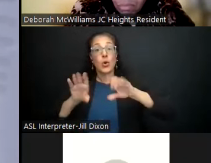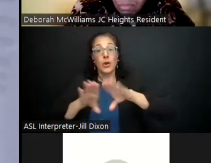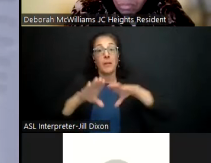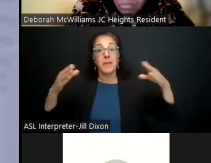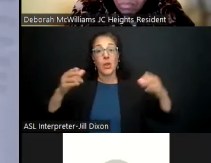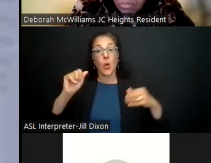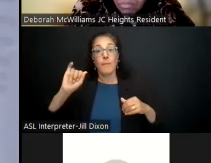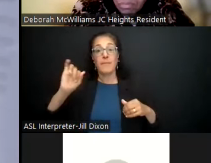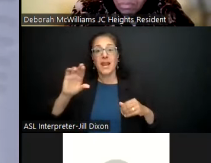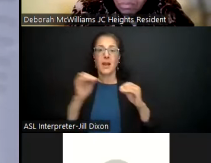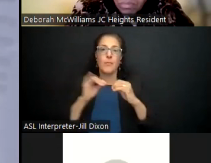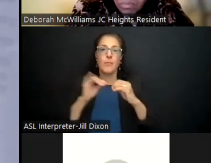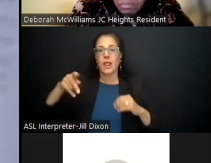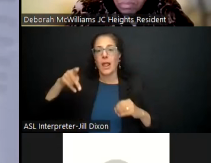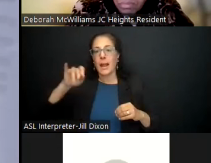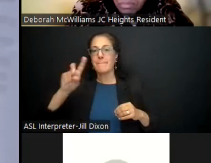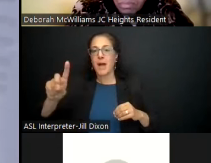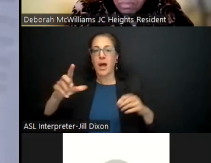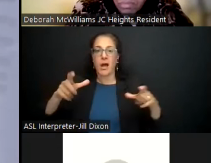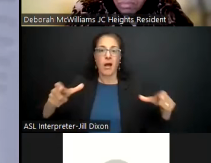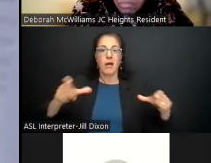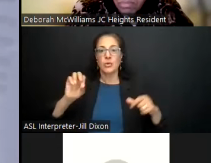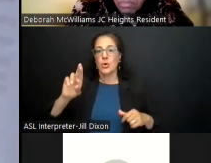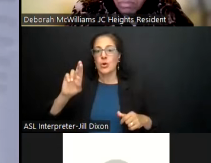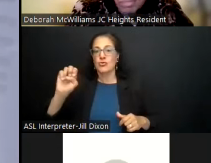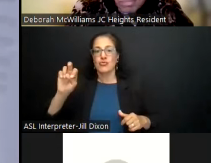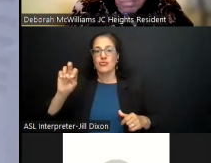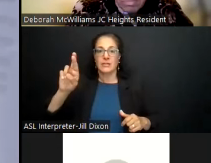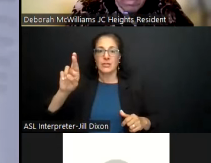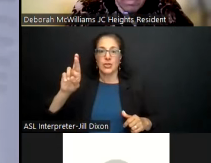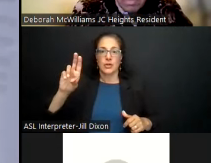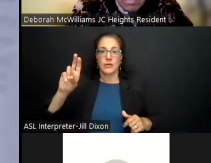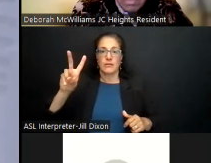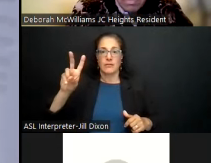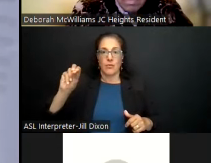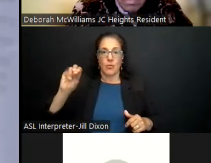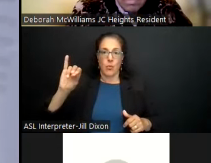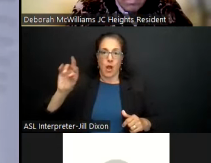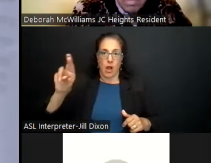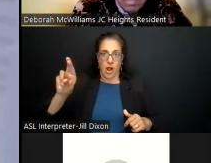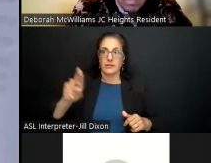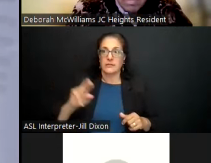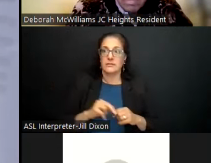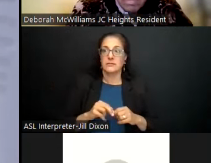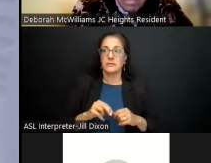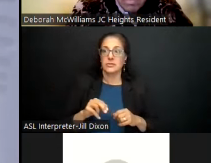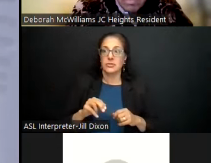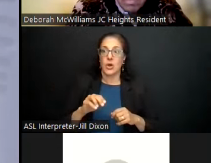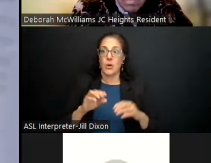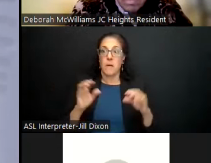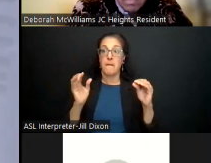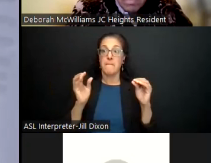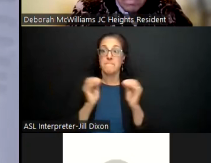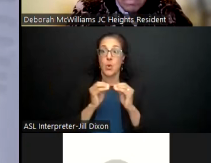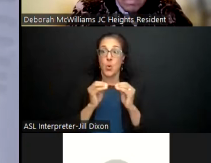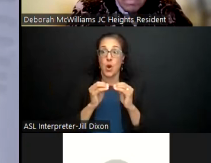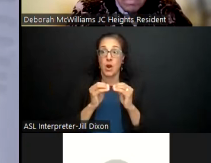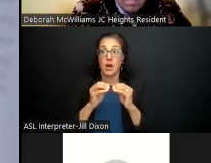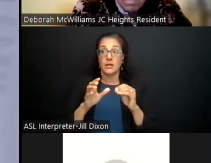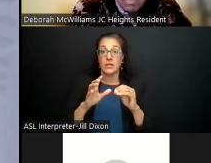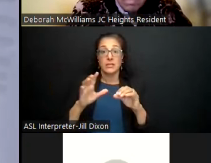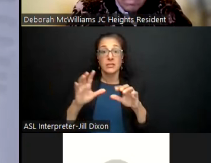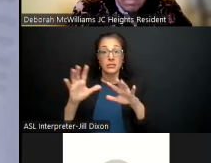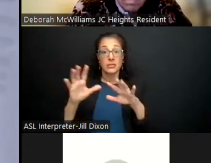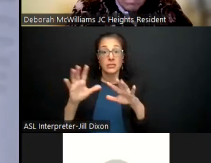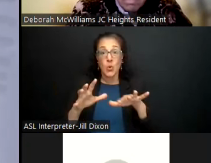a retention pond or the reservoir. So directing excess stormwater to these retention areas,